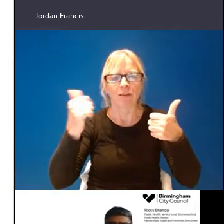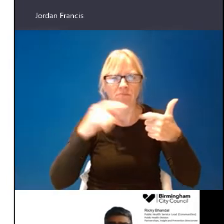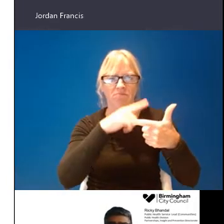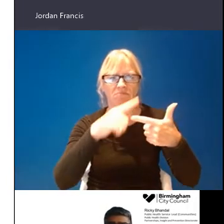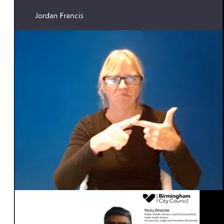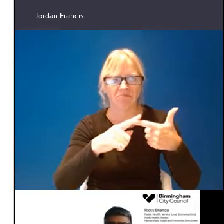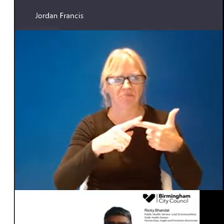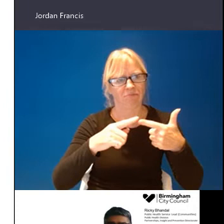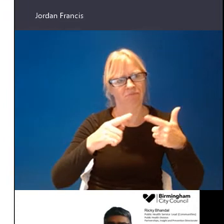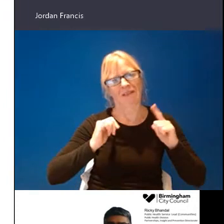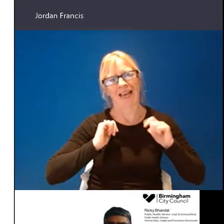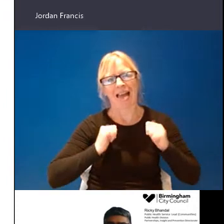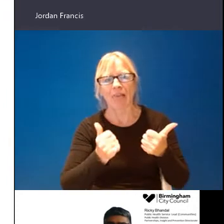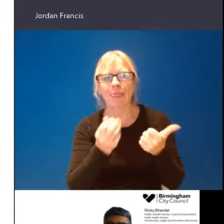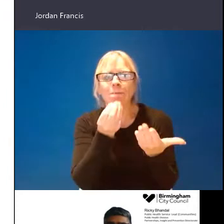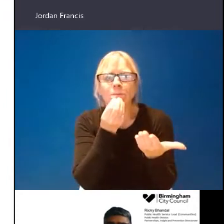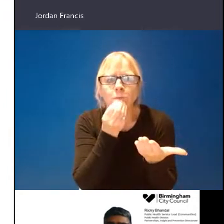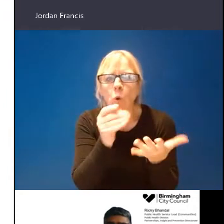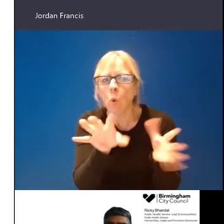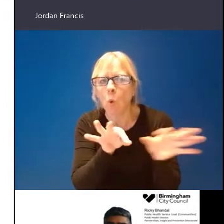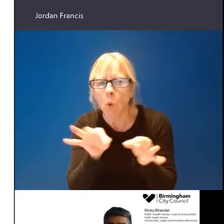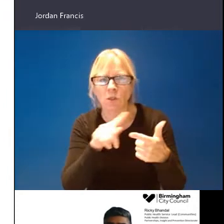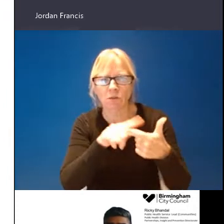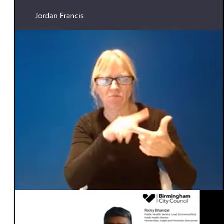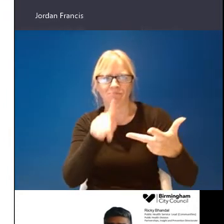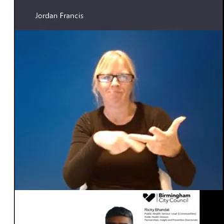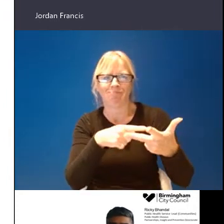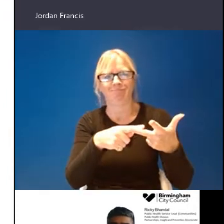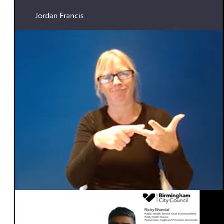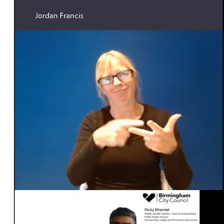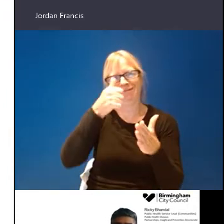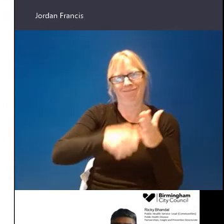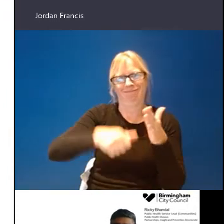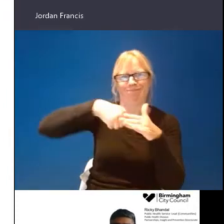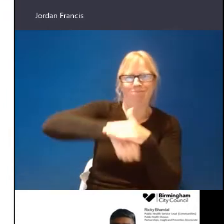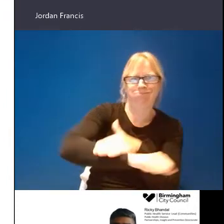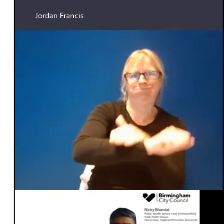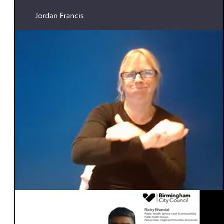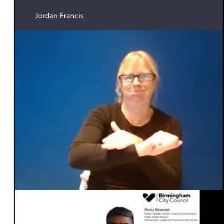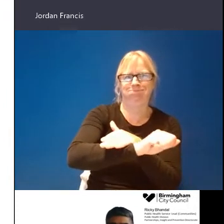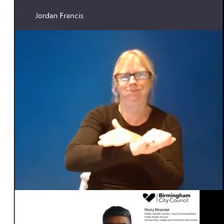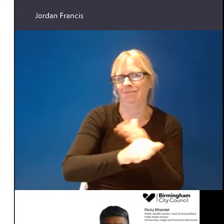and affordable food, and getting the best out of life.